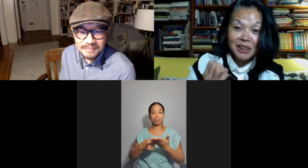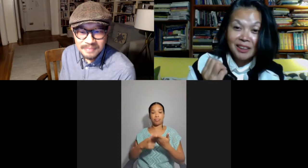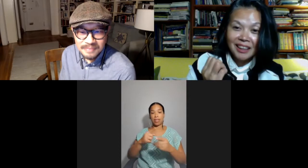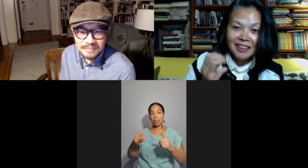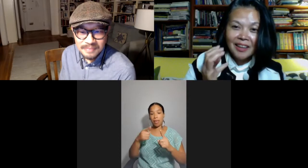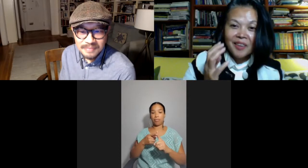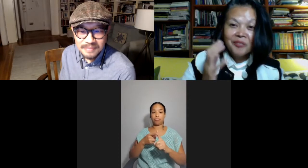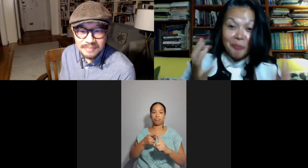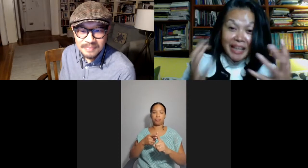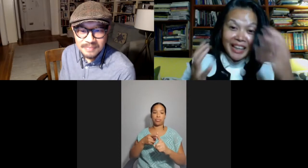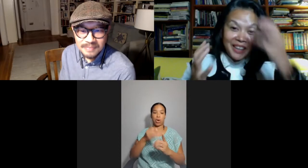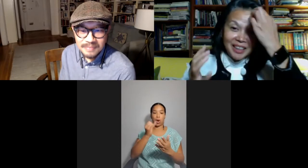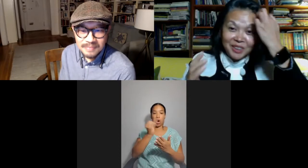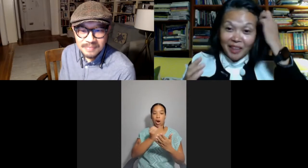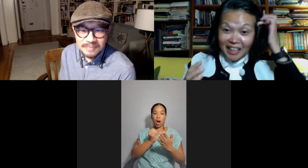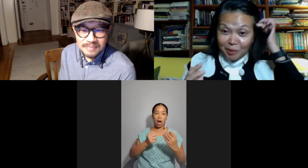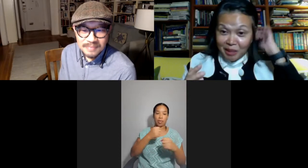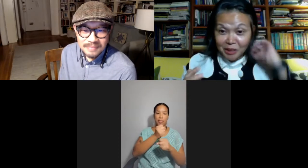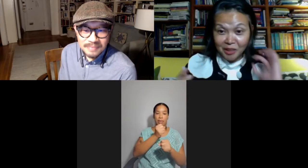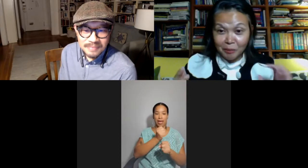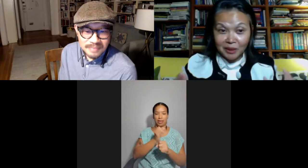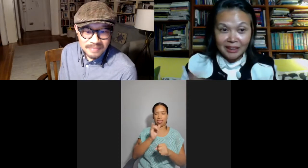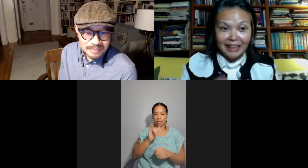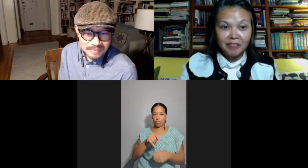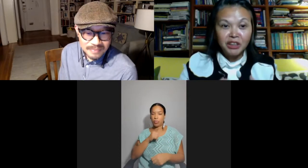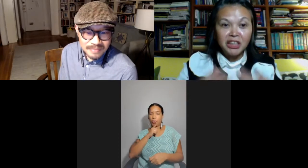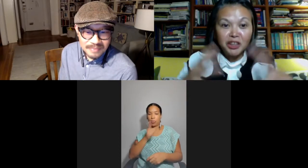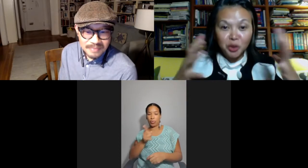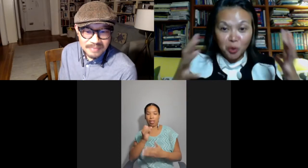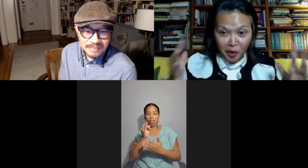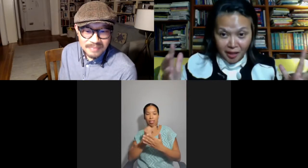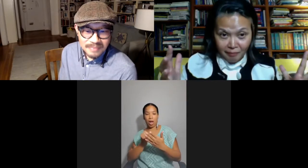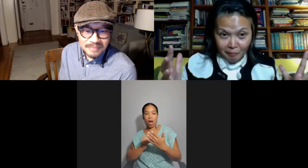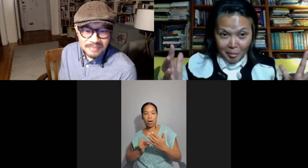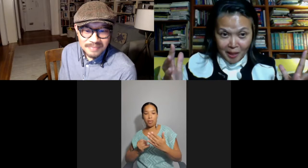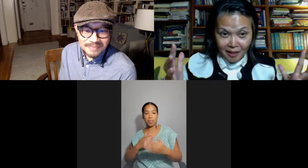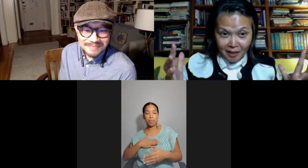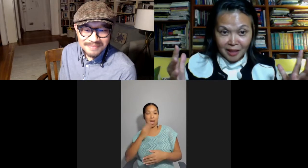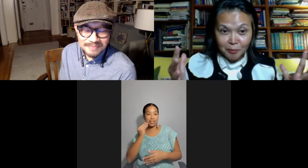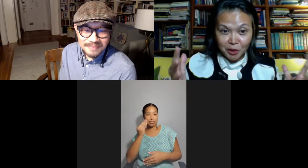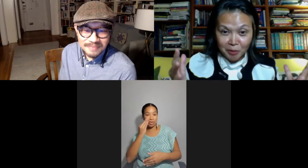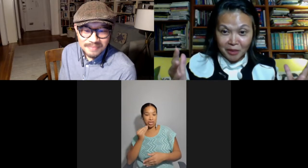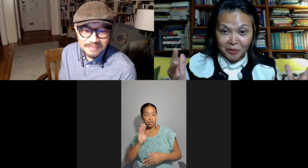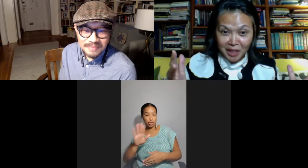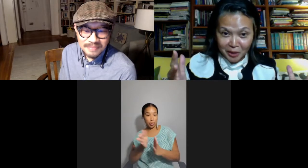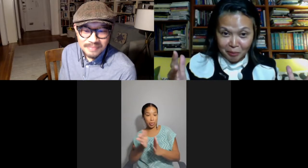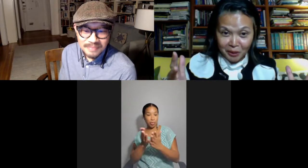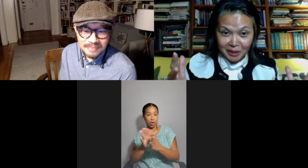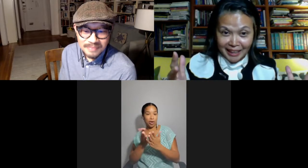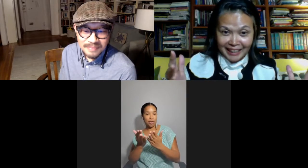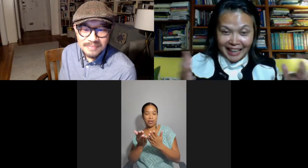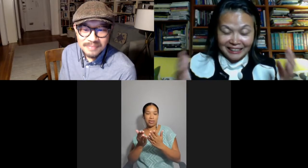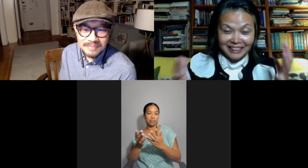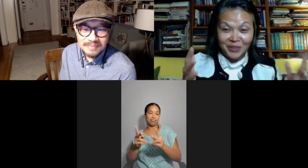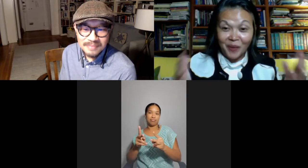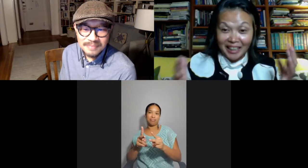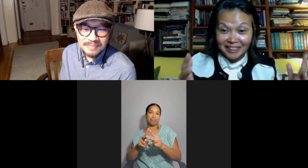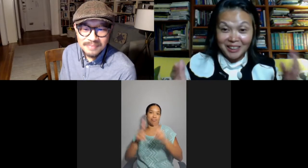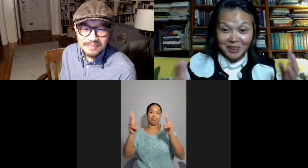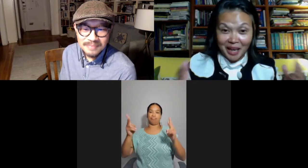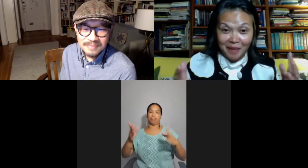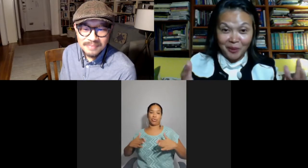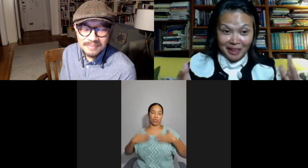is the for me anyway, this is what I experience with your books. It's a kind of sheer joy that comes to me in reading your books. I can't